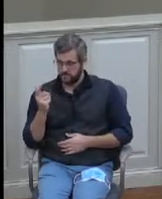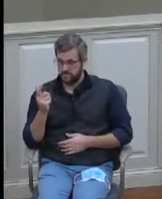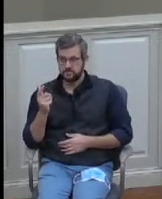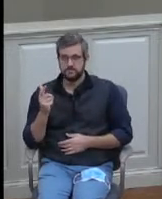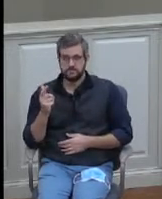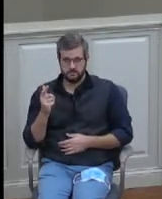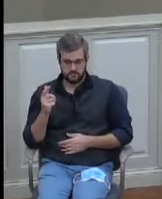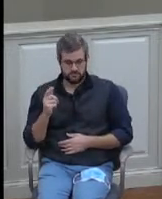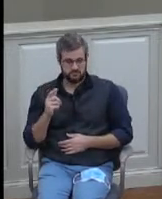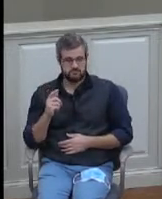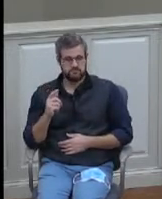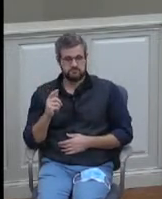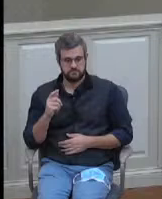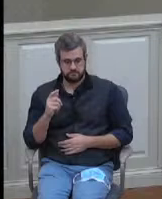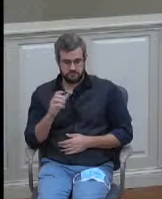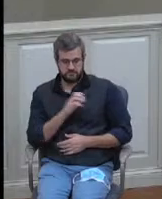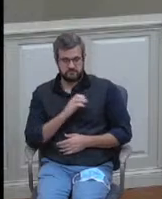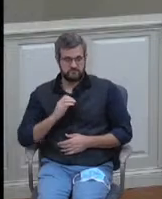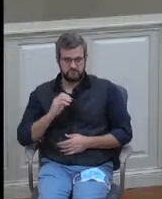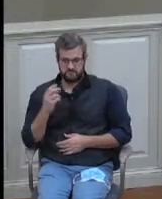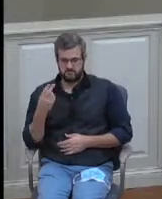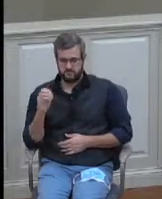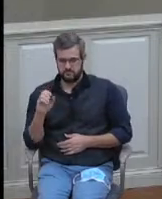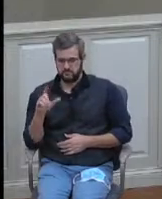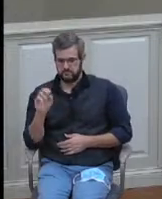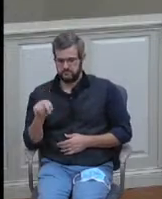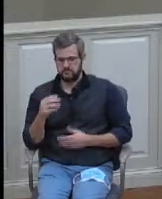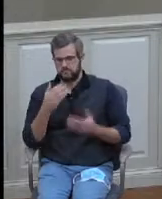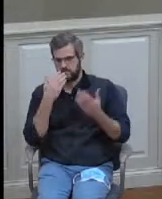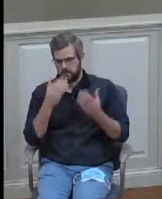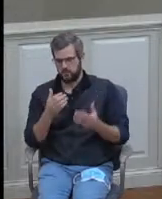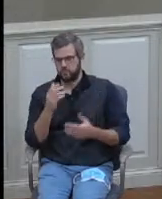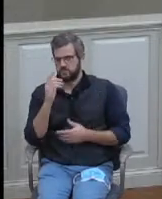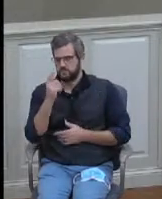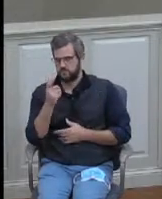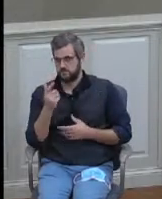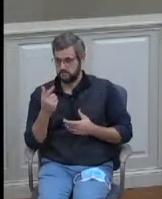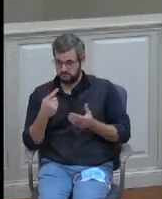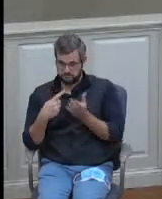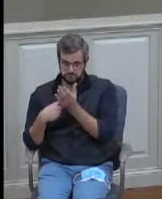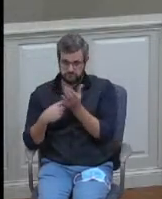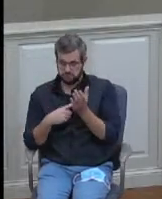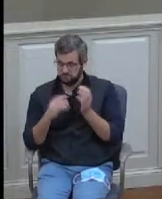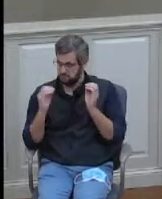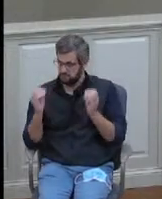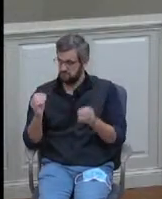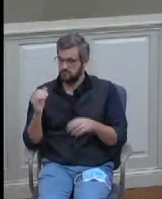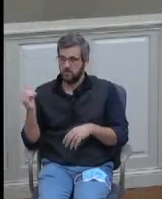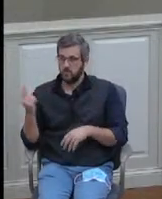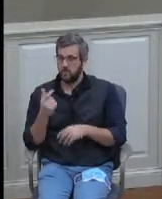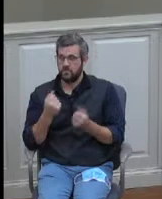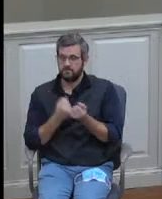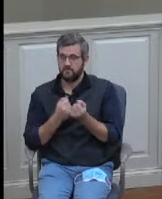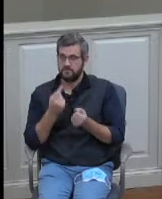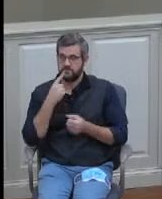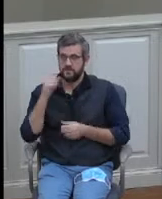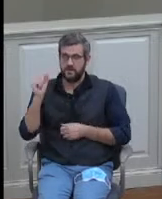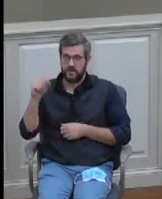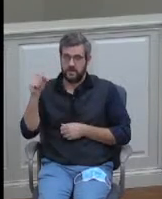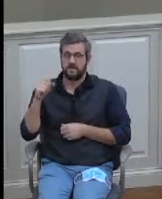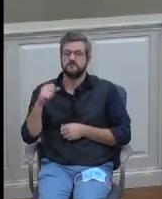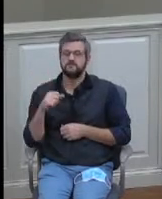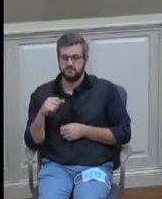Second. Thank you, Commissioner Holland. Discussion? Seeing none, all in favor say aye.